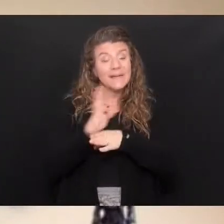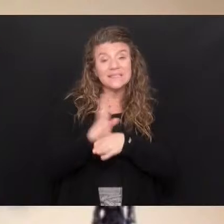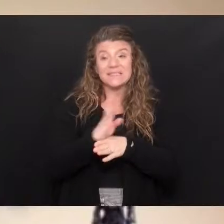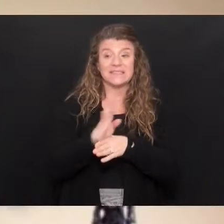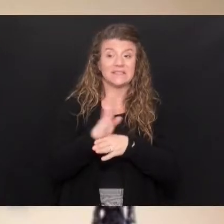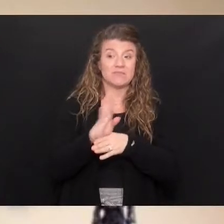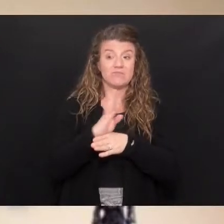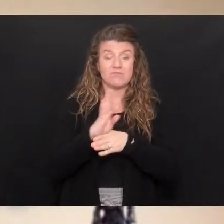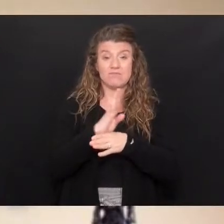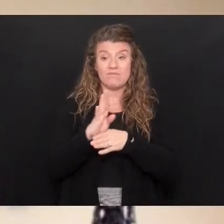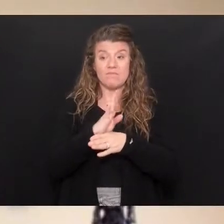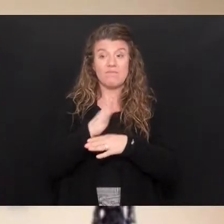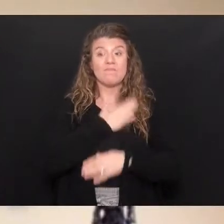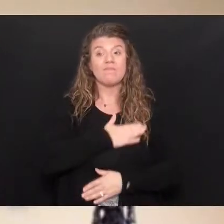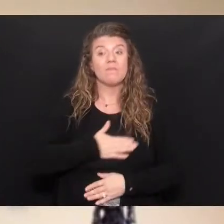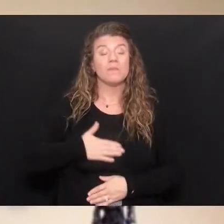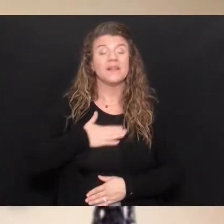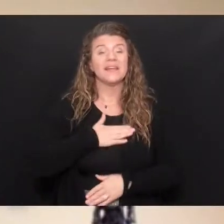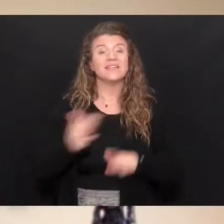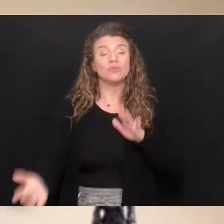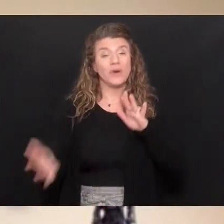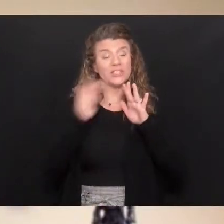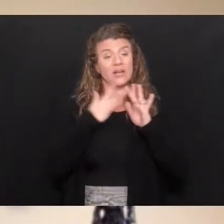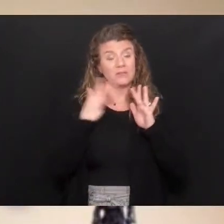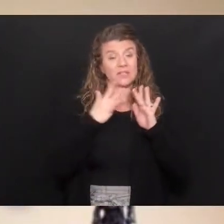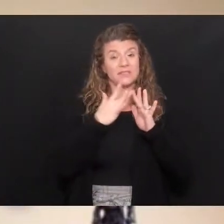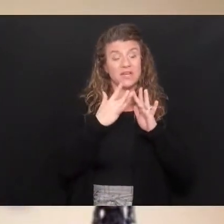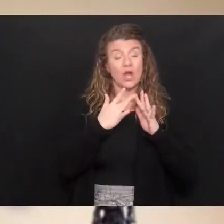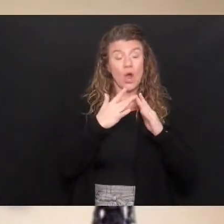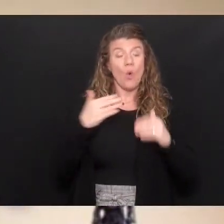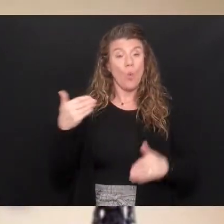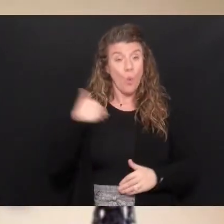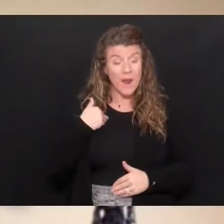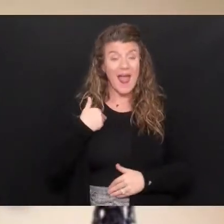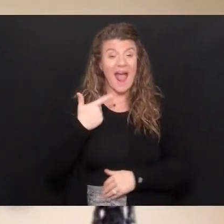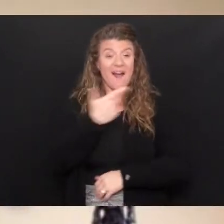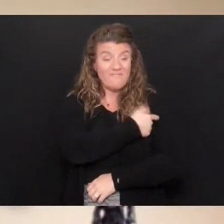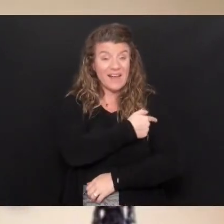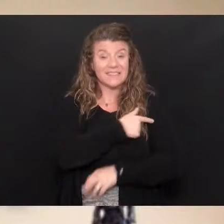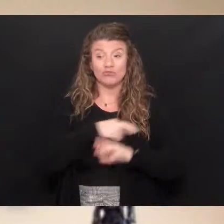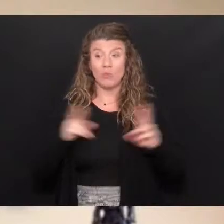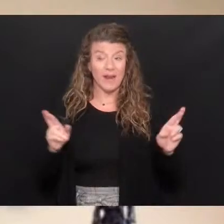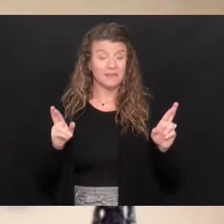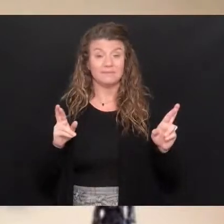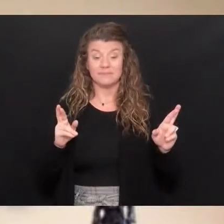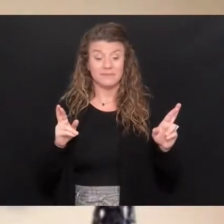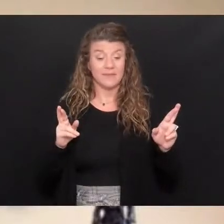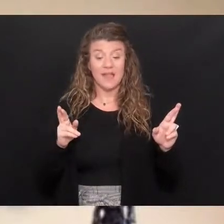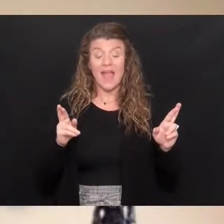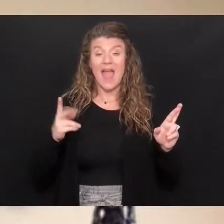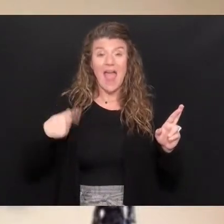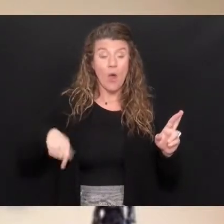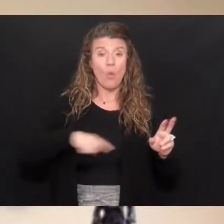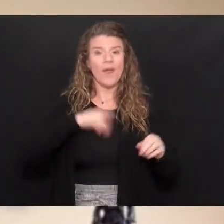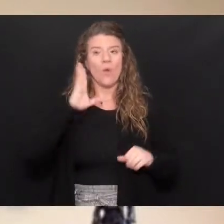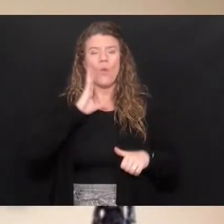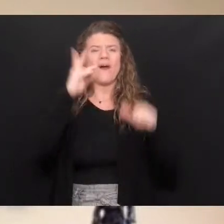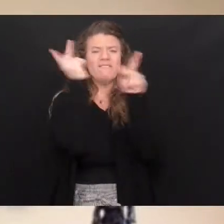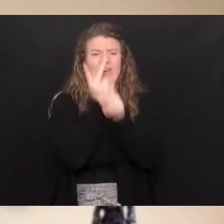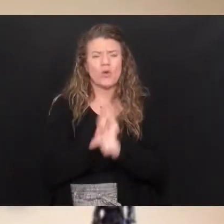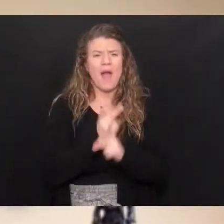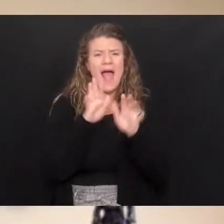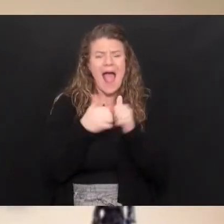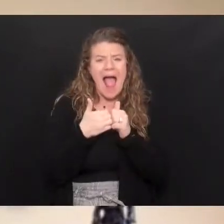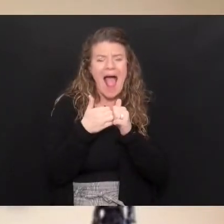businesses, please reach out to us, and we have vaccines available, and we will figure out how